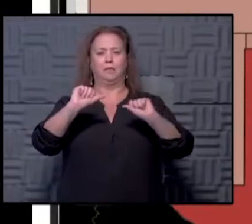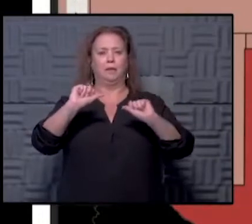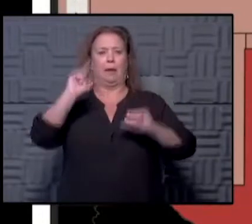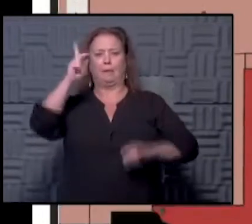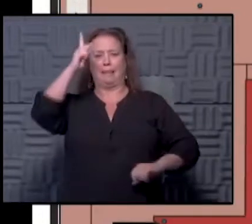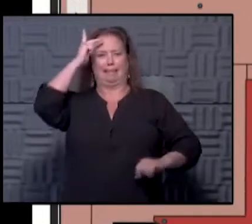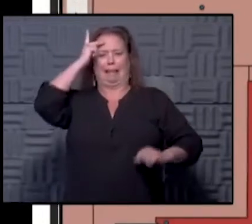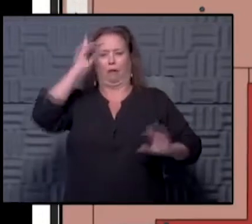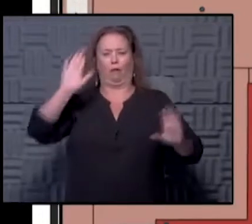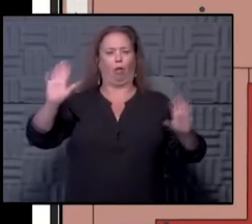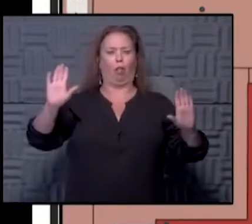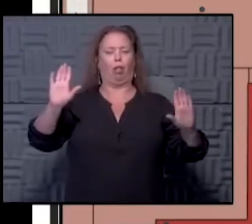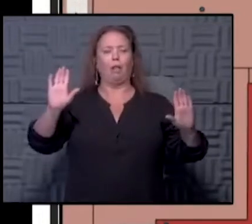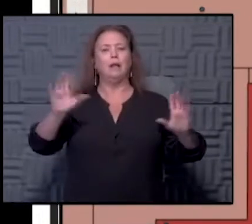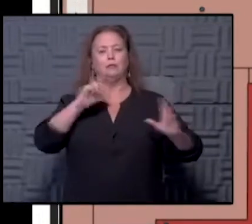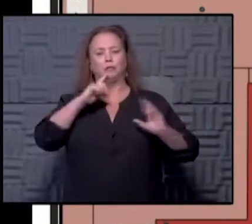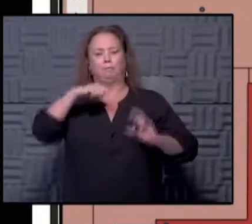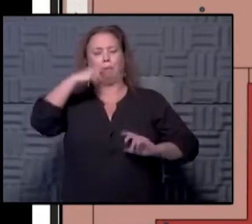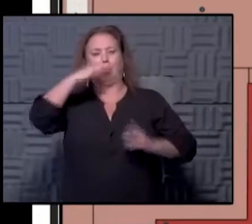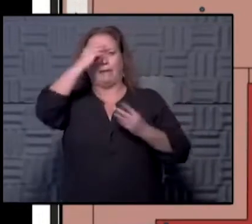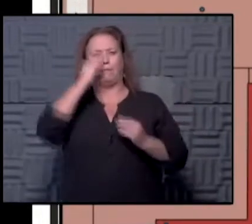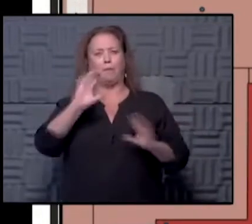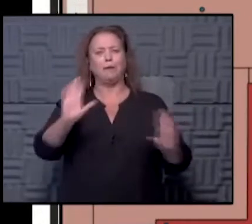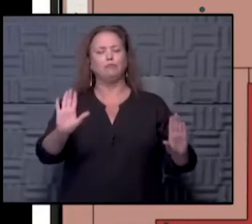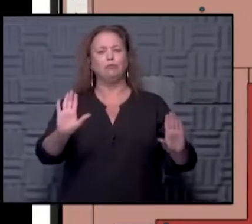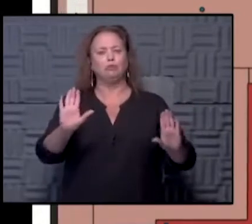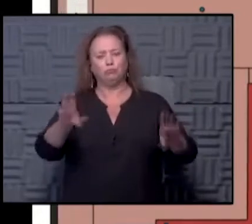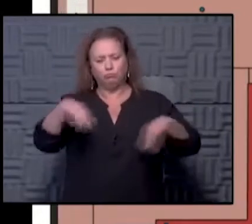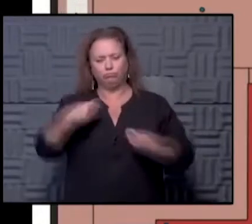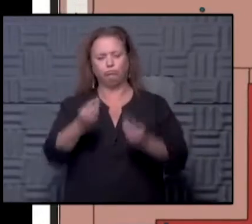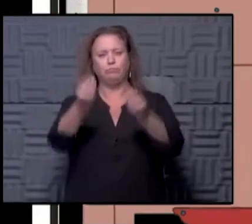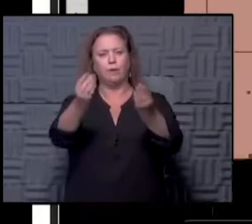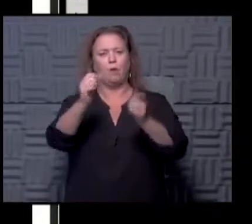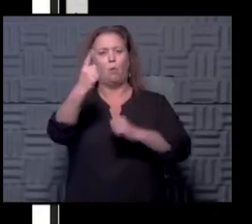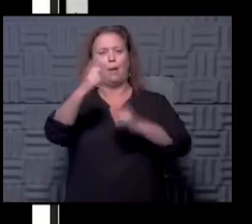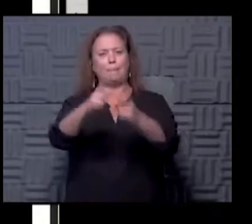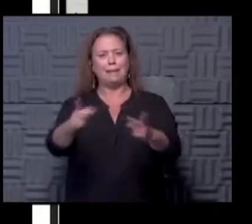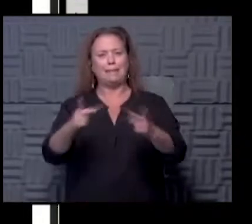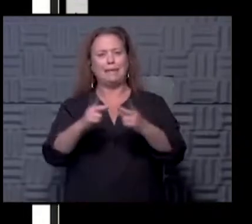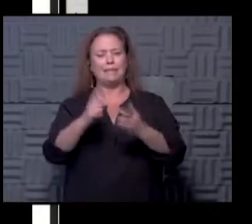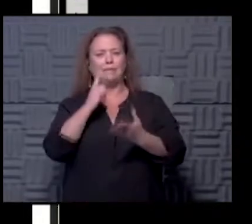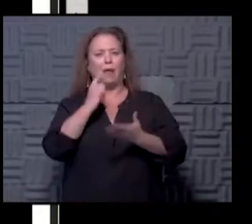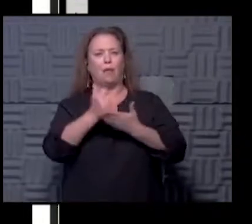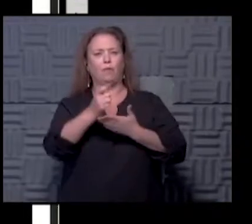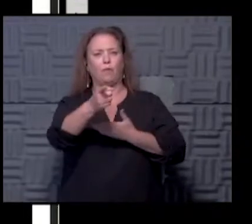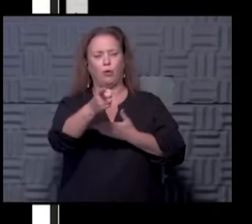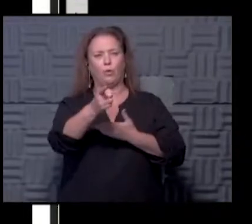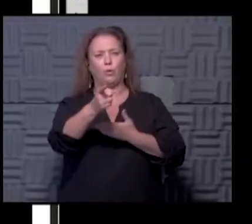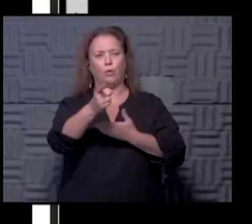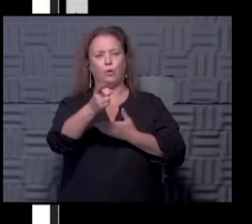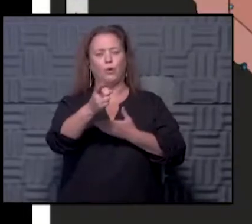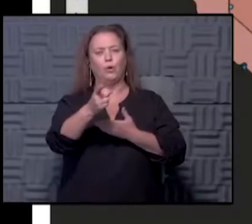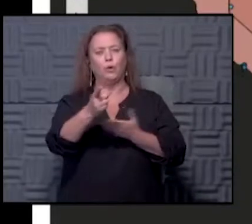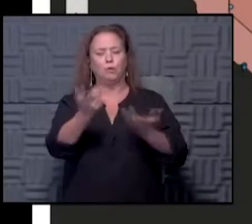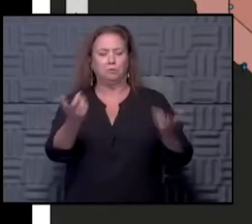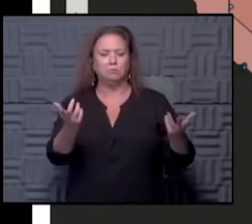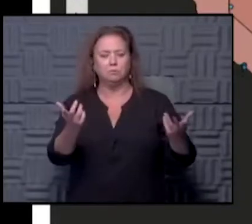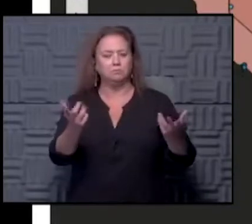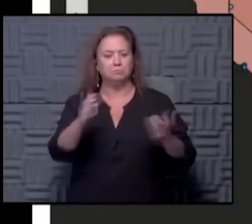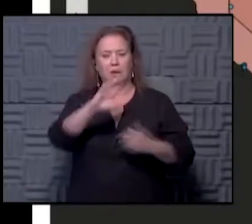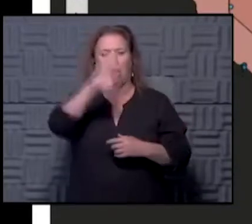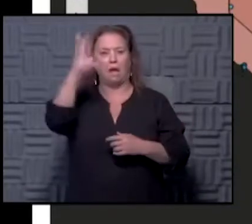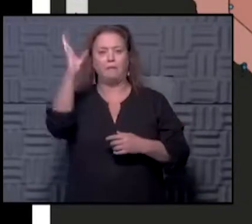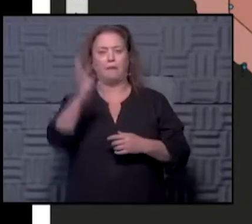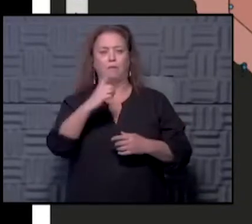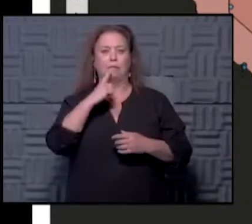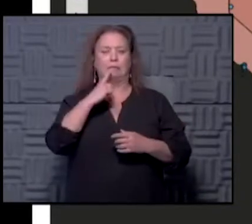was just like, hey, here's public information. Why don't I put it all in one place for you just to be helpful? And so I've never